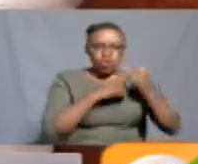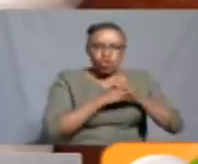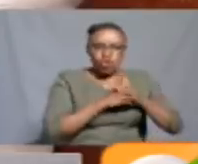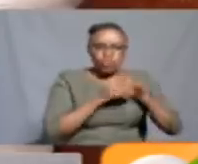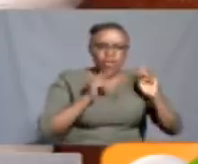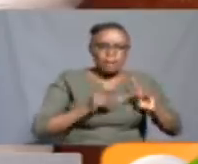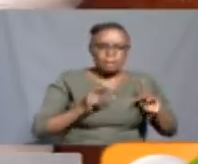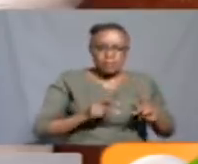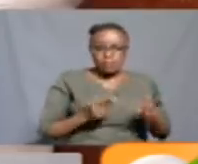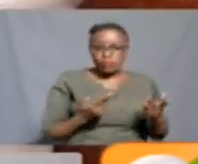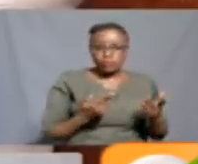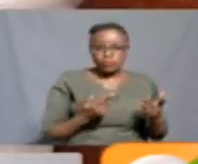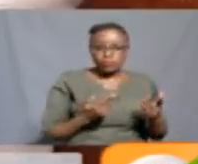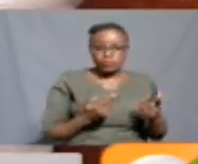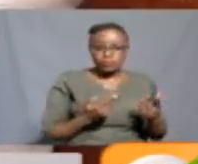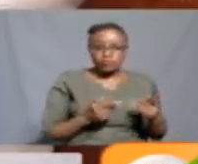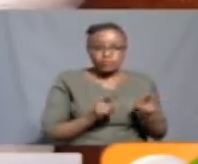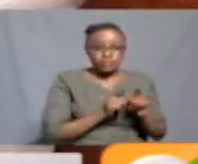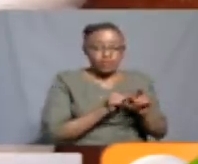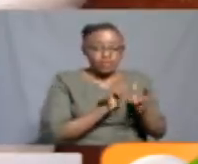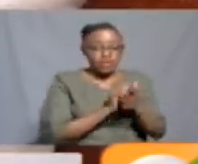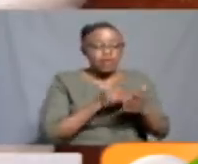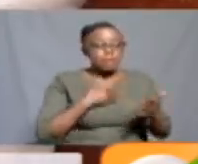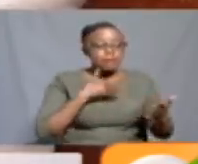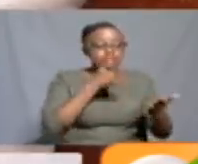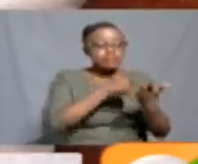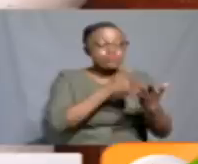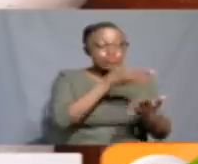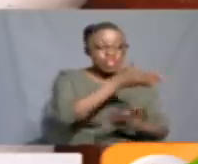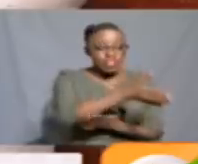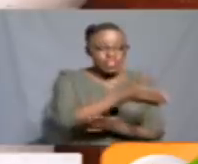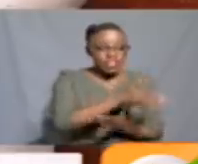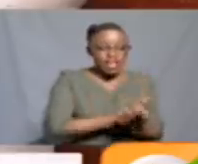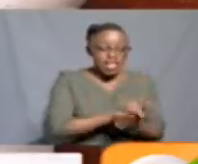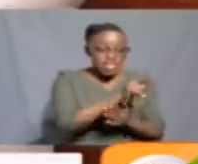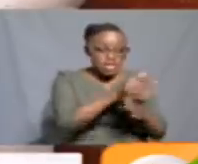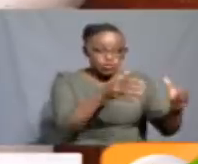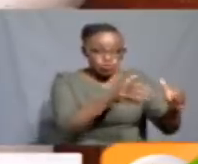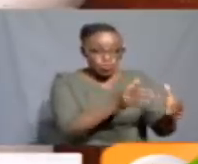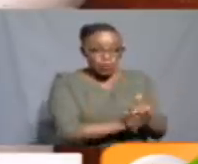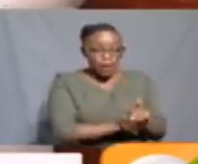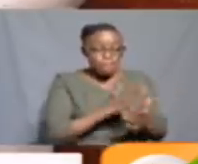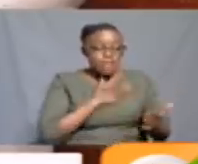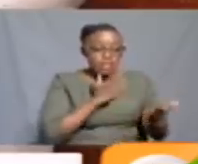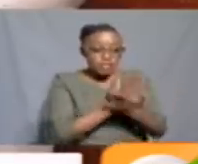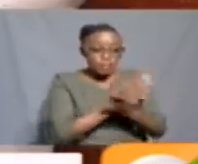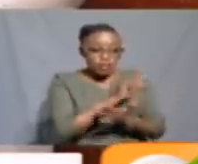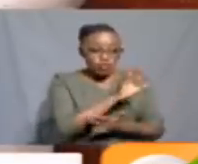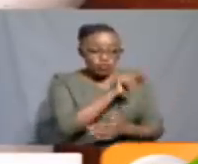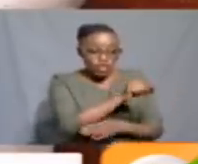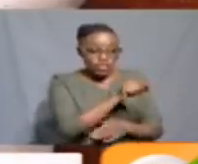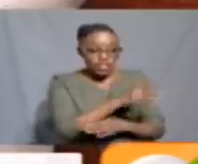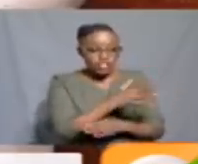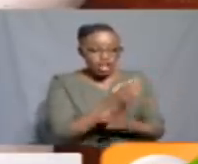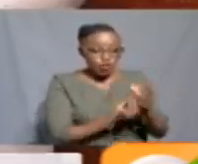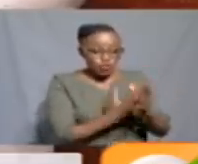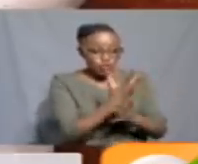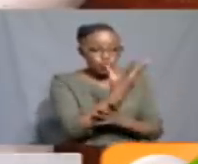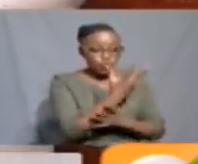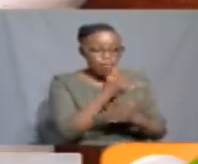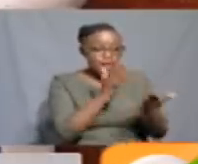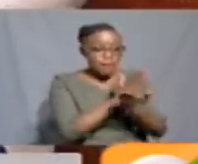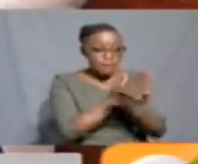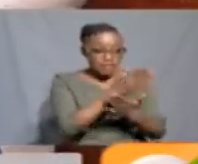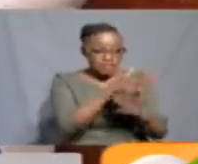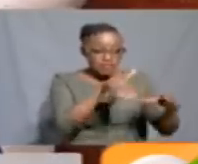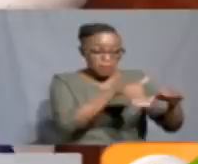should feel I am a part of that orchestra. I am a part of the growth. Yeah. I'm